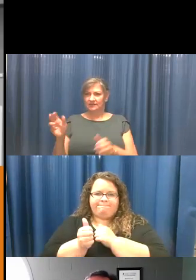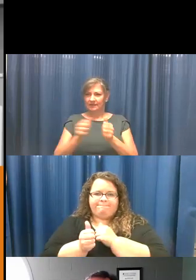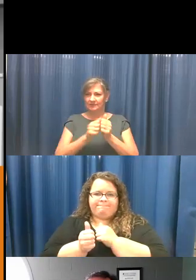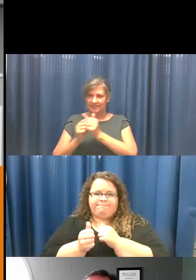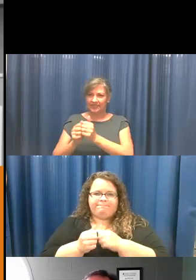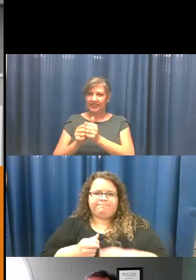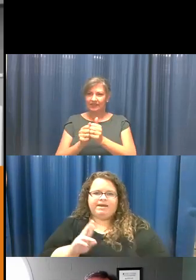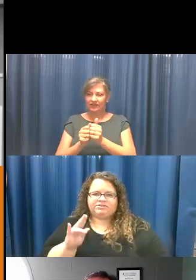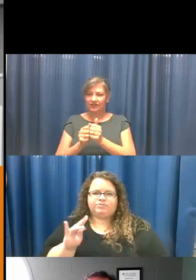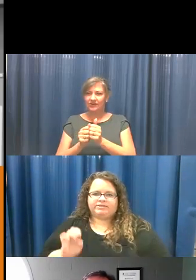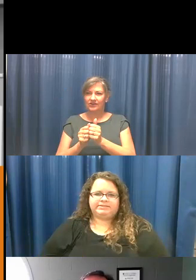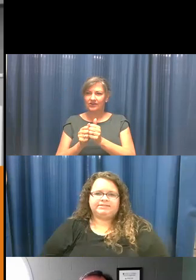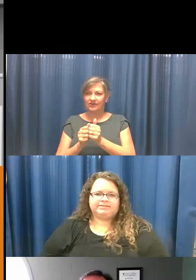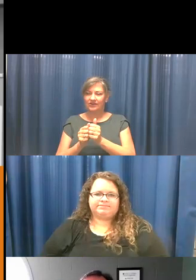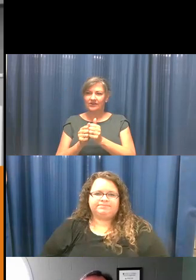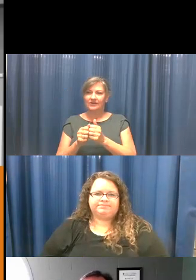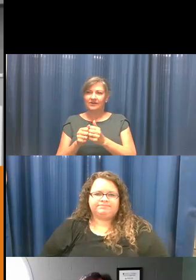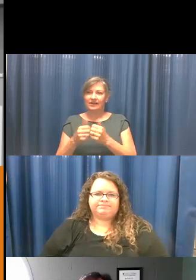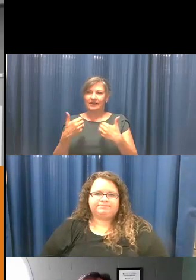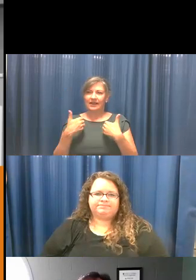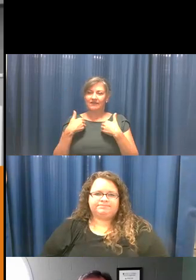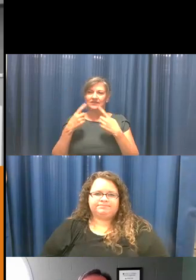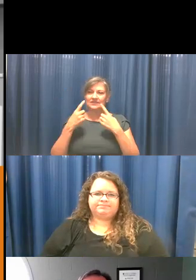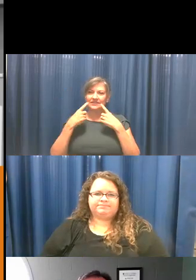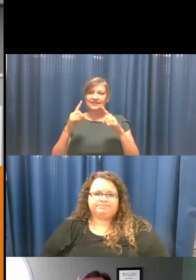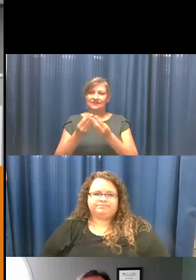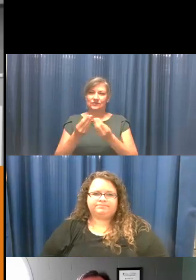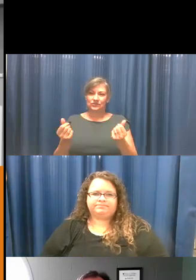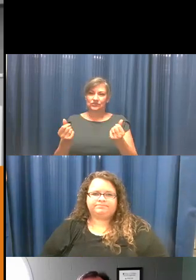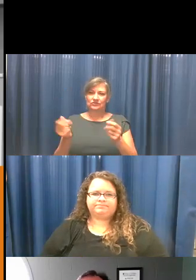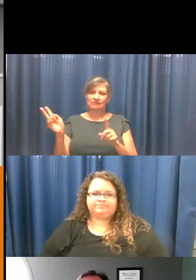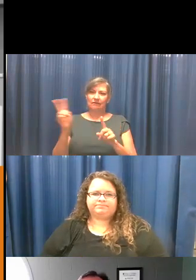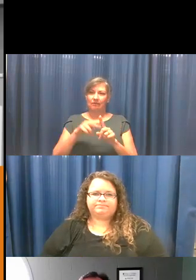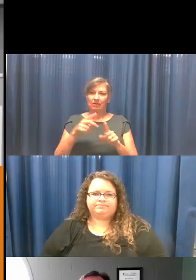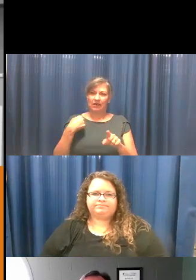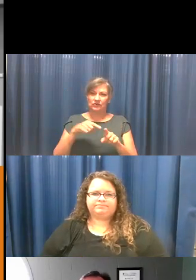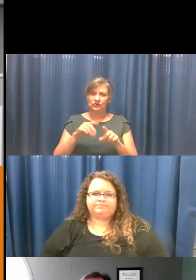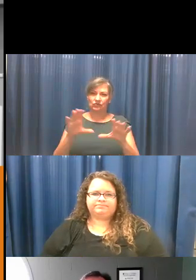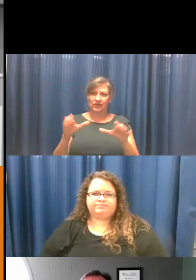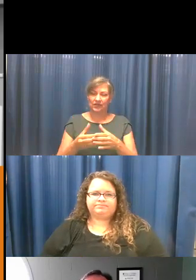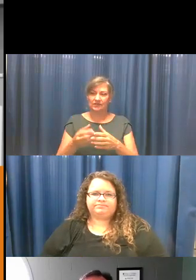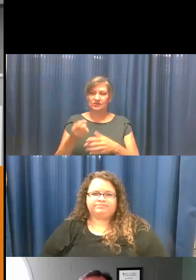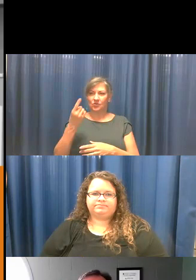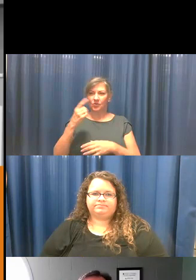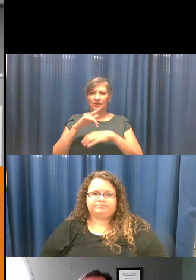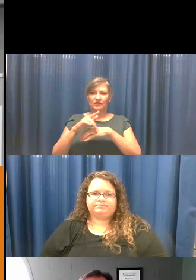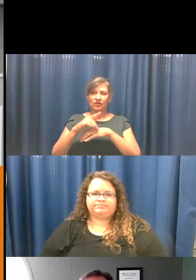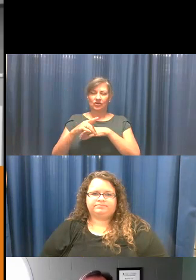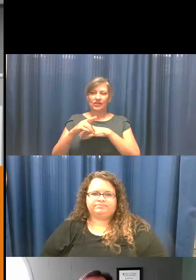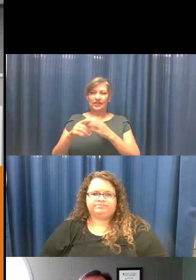specific and useful solutions that can be applied in the classroom. And one of the very early learnings from